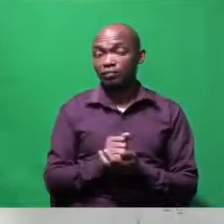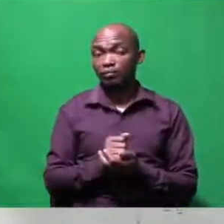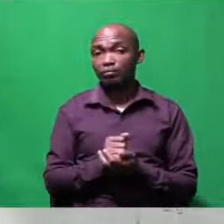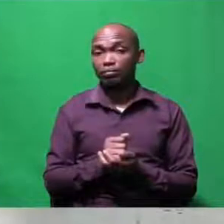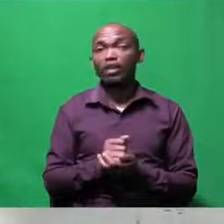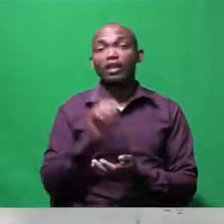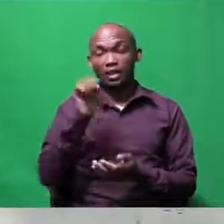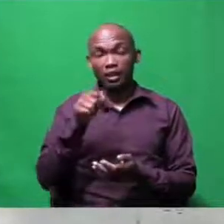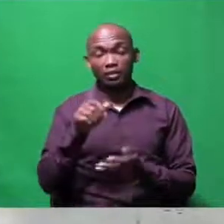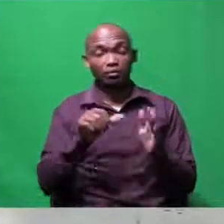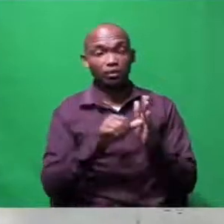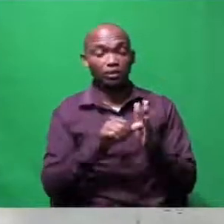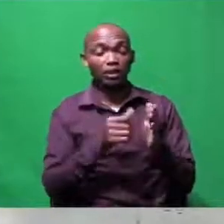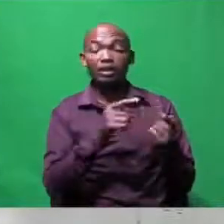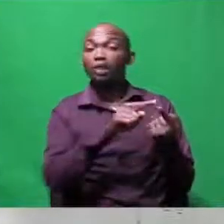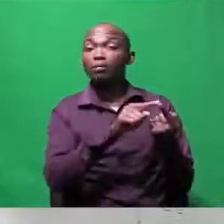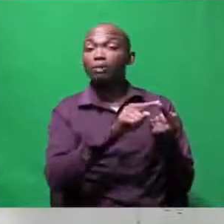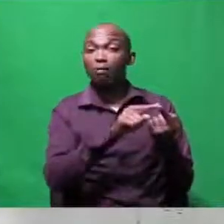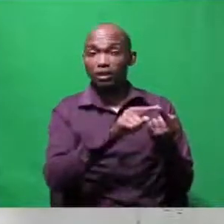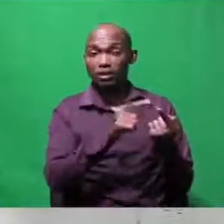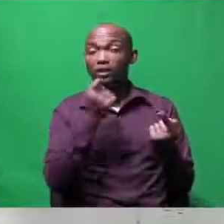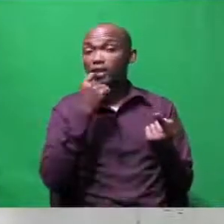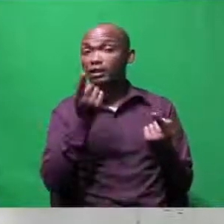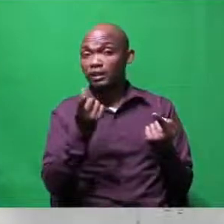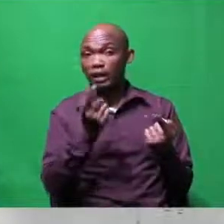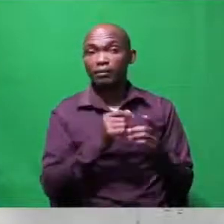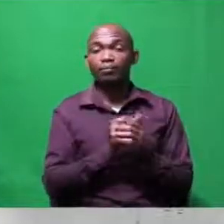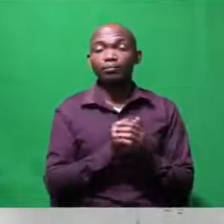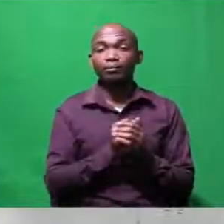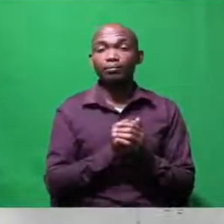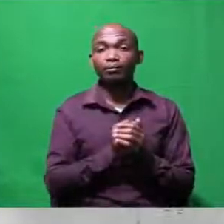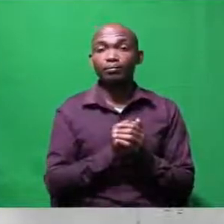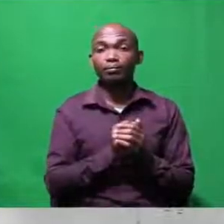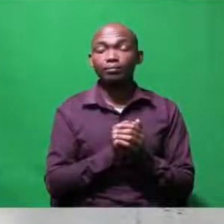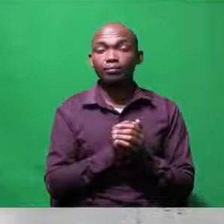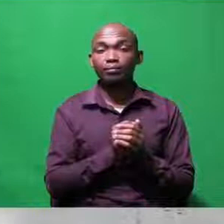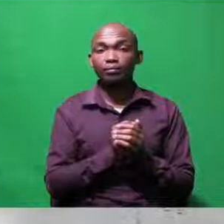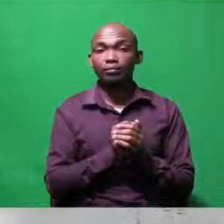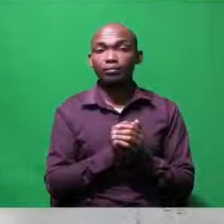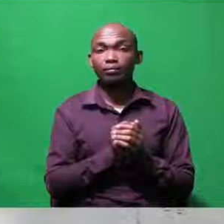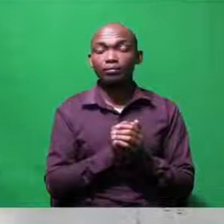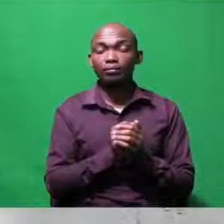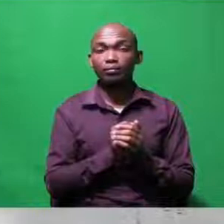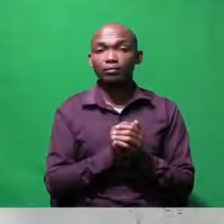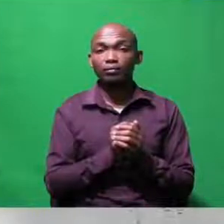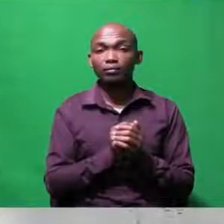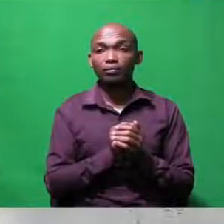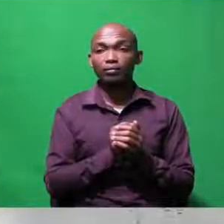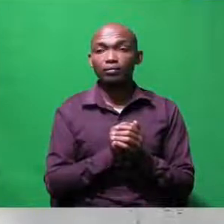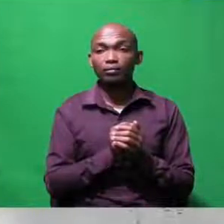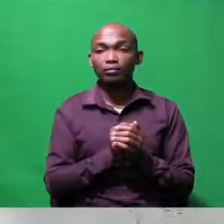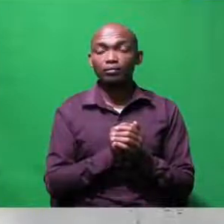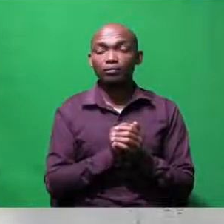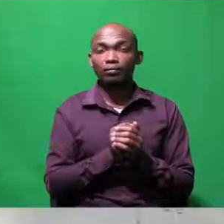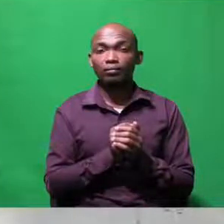Yes, my student. Number 1, we can say we can distinguish a rock into